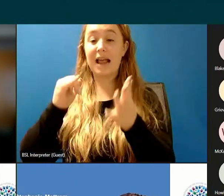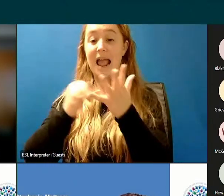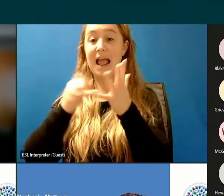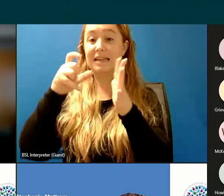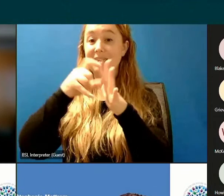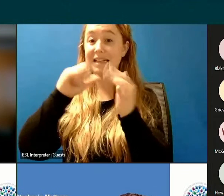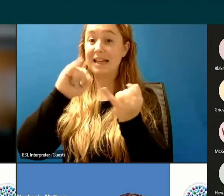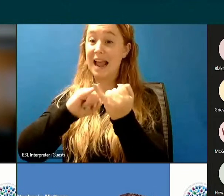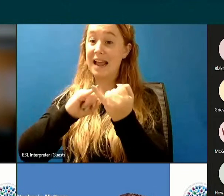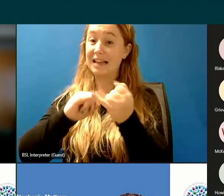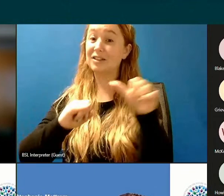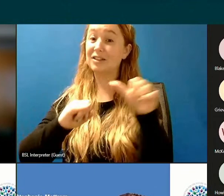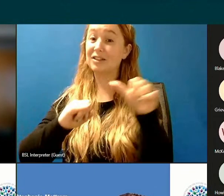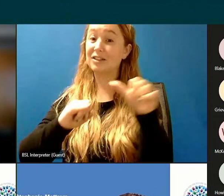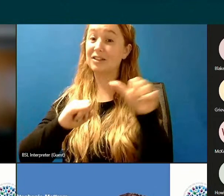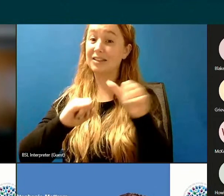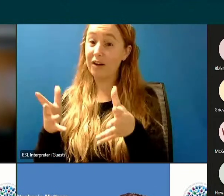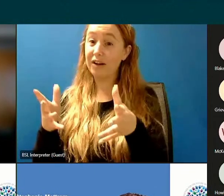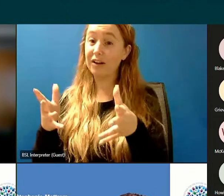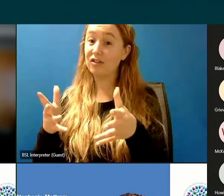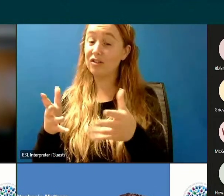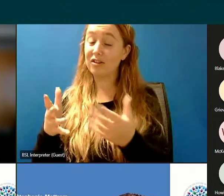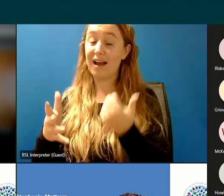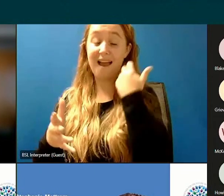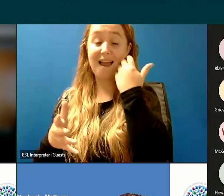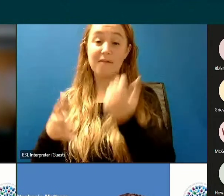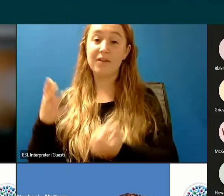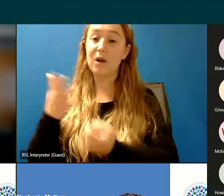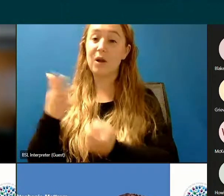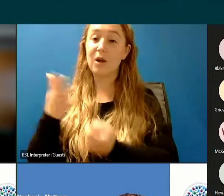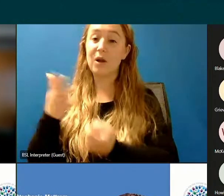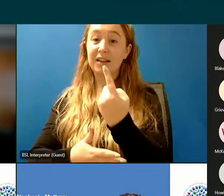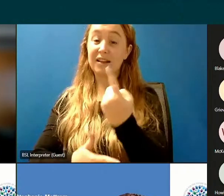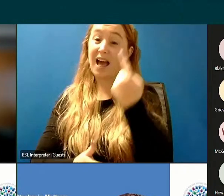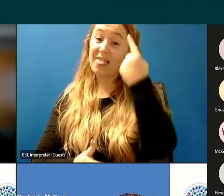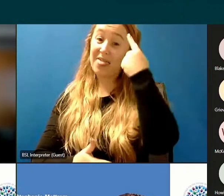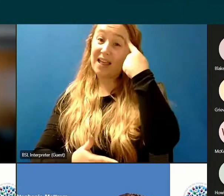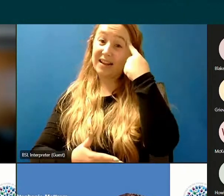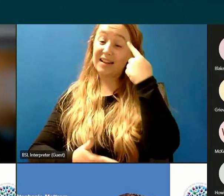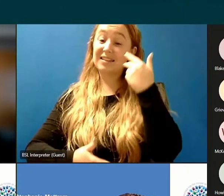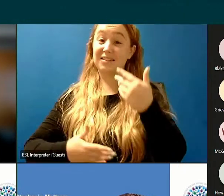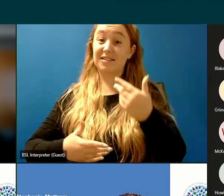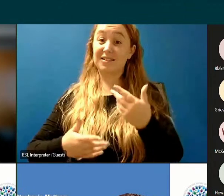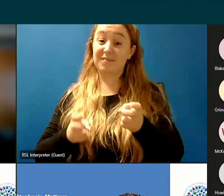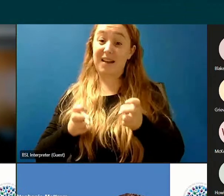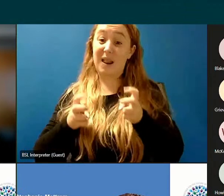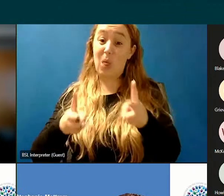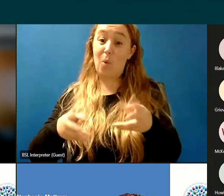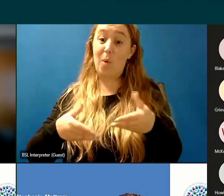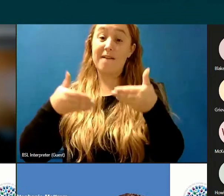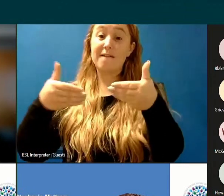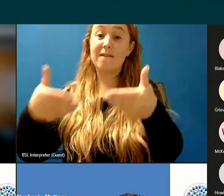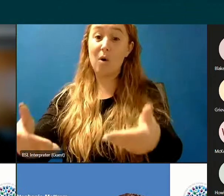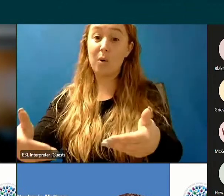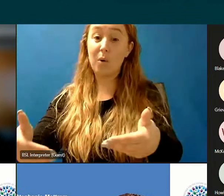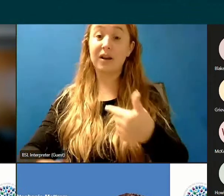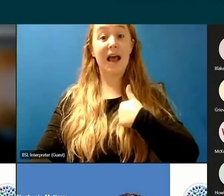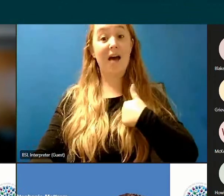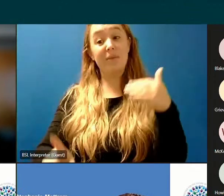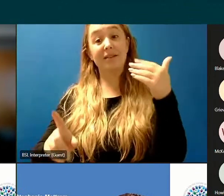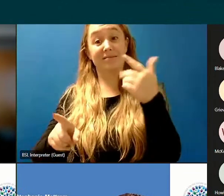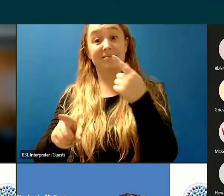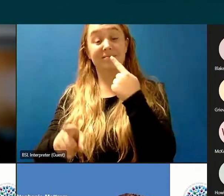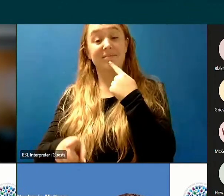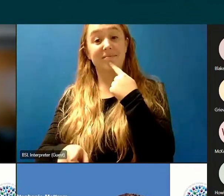at every opportunity. It really is the way forward, and I've been saying this for many years in this forum.